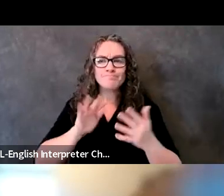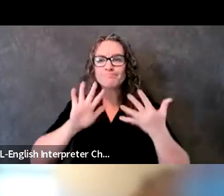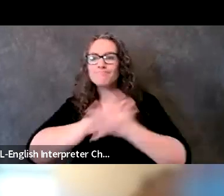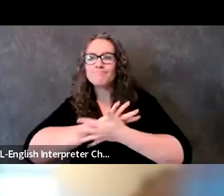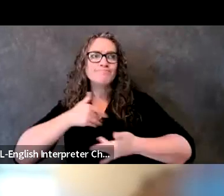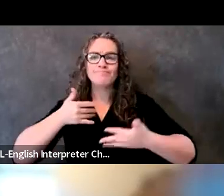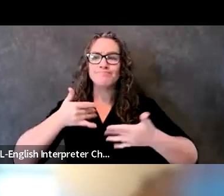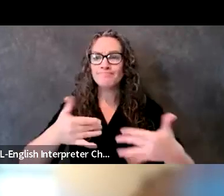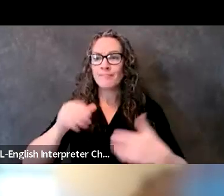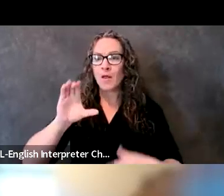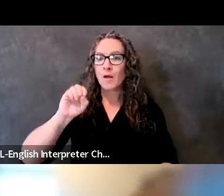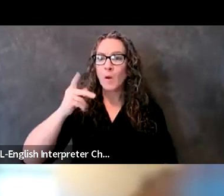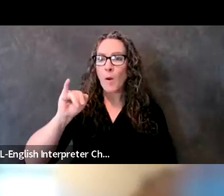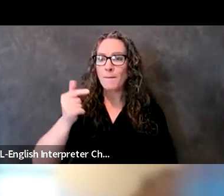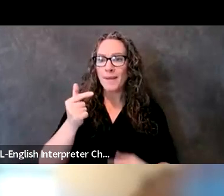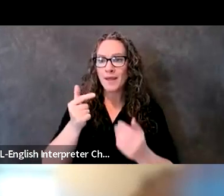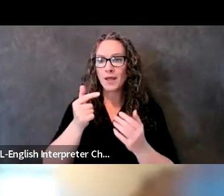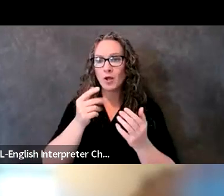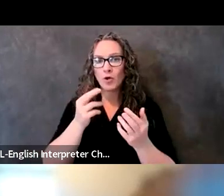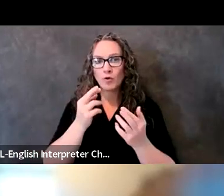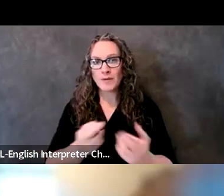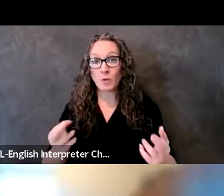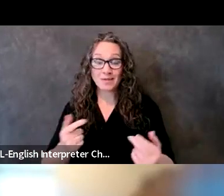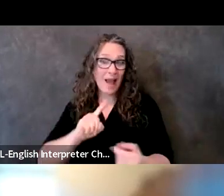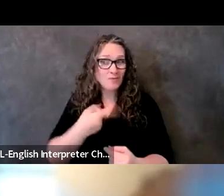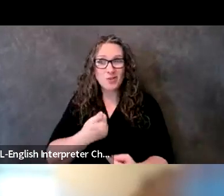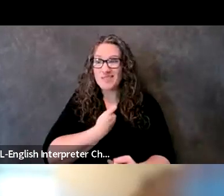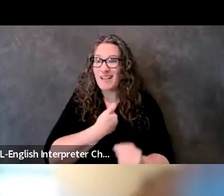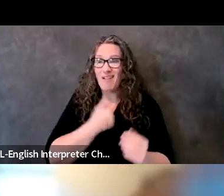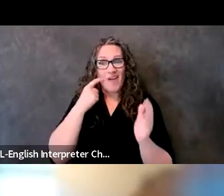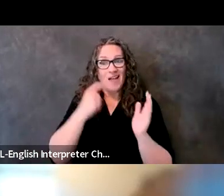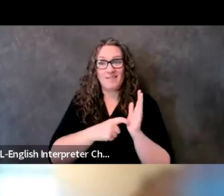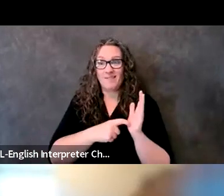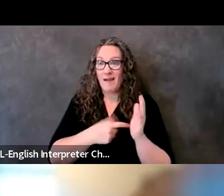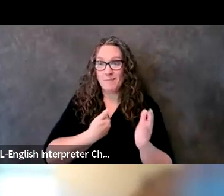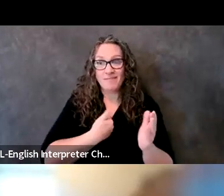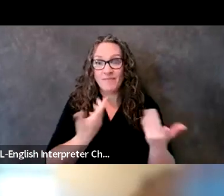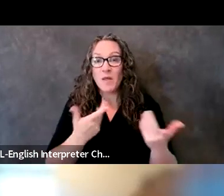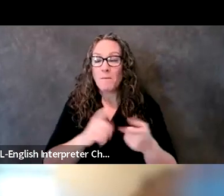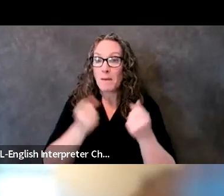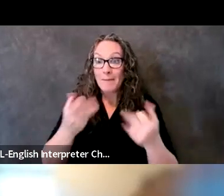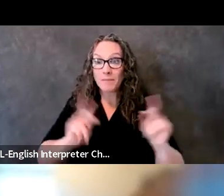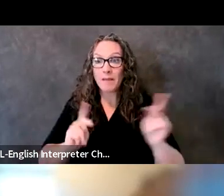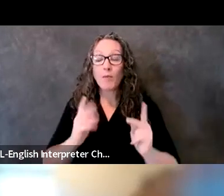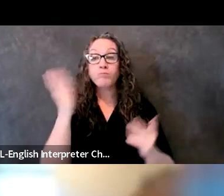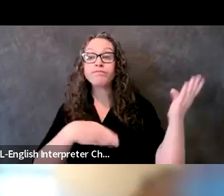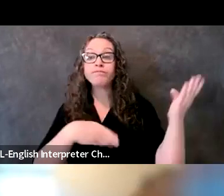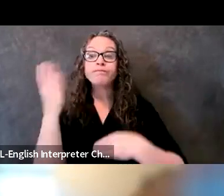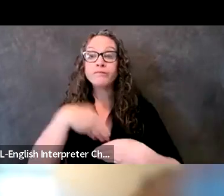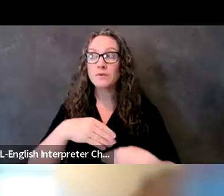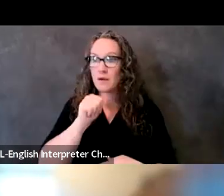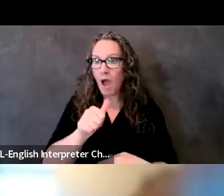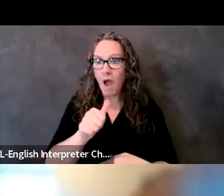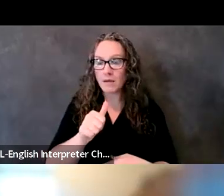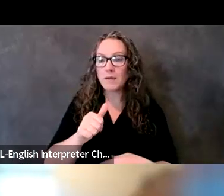moving forward. And I'm just self-identifying. A lot of people don't self-identify, right? I think about some of our volunteers who may